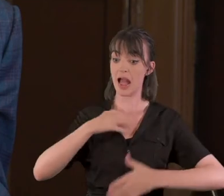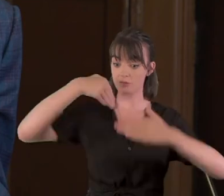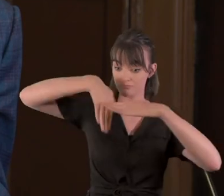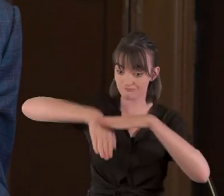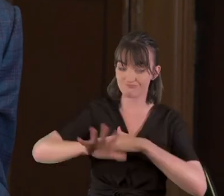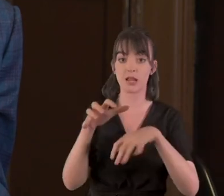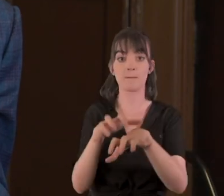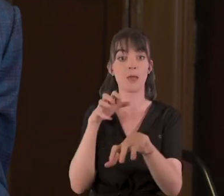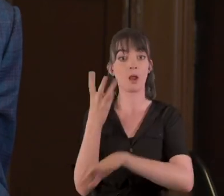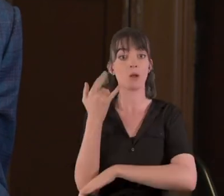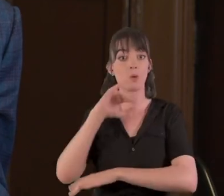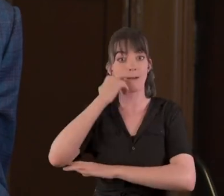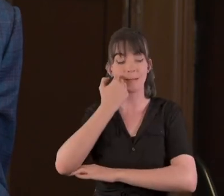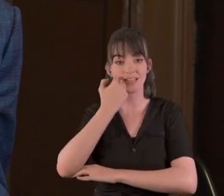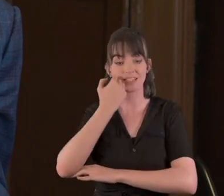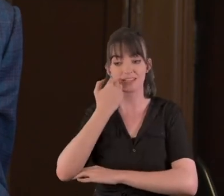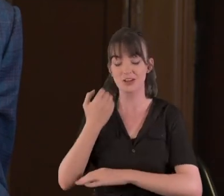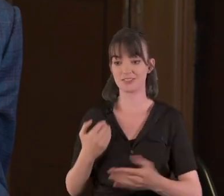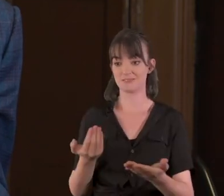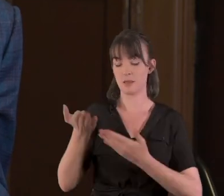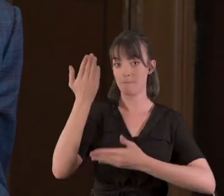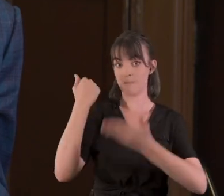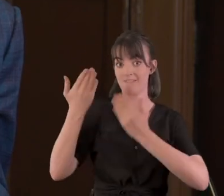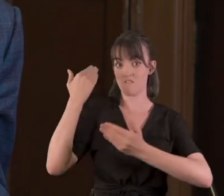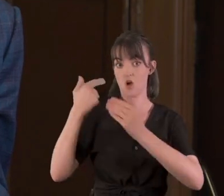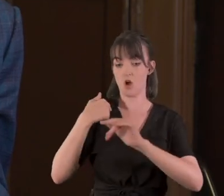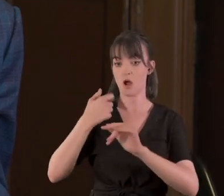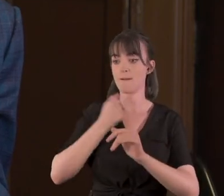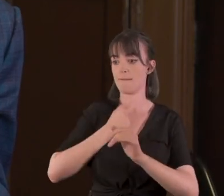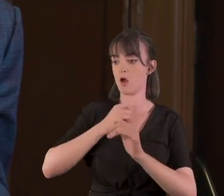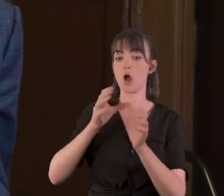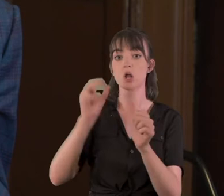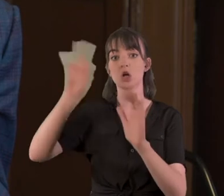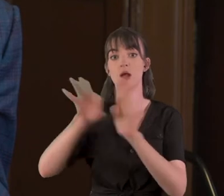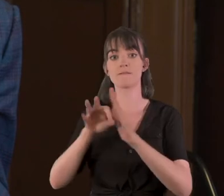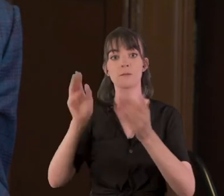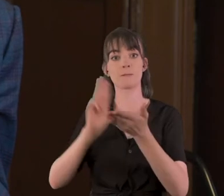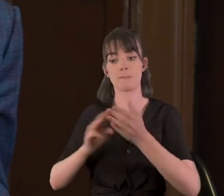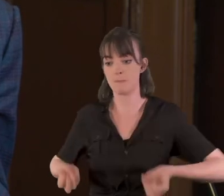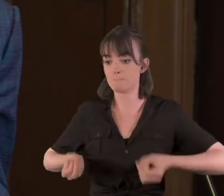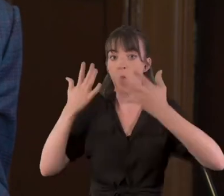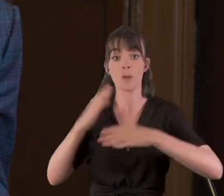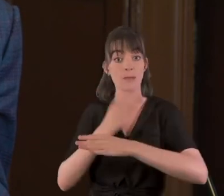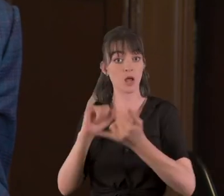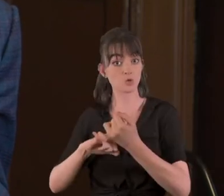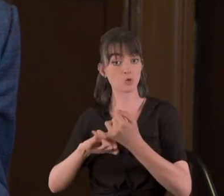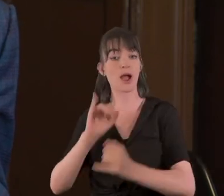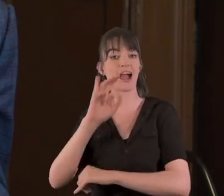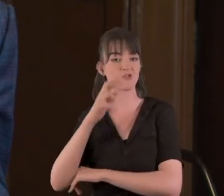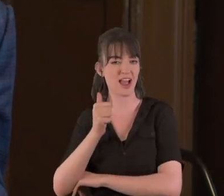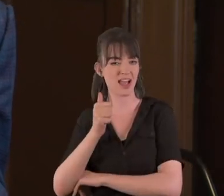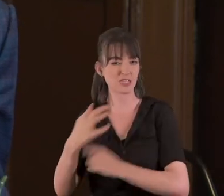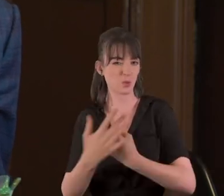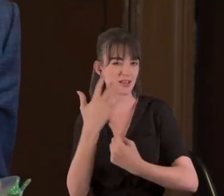predecessor had been blown up in the IRA bombing of the Brighton Hotel, and that had a big influence on my thinking.